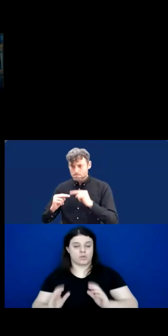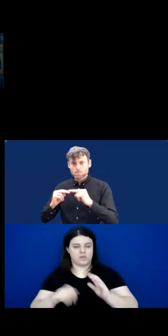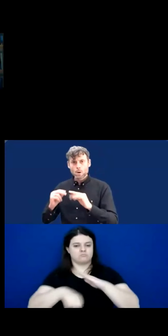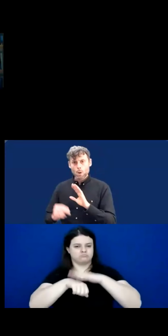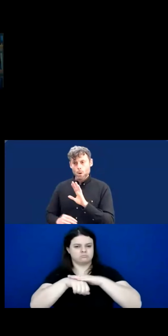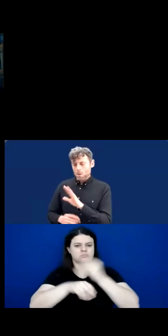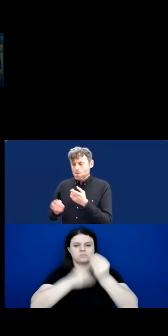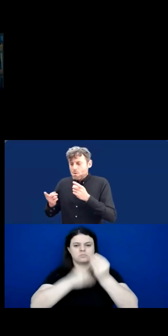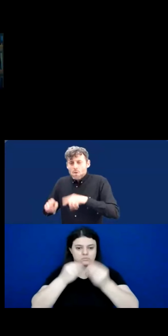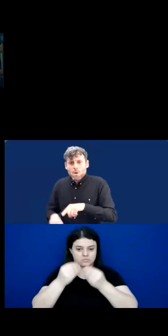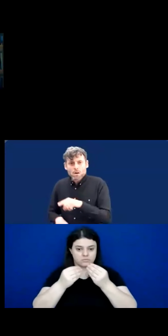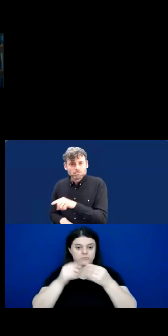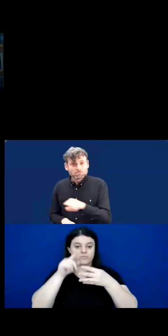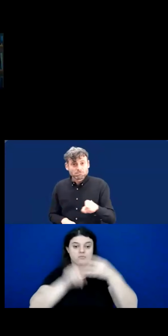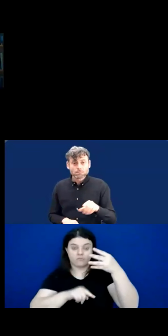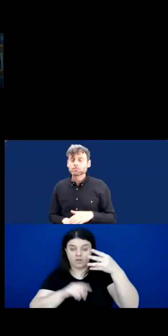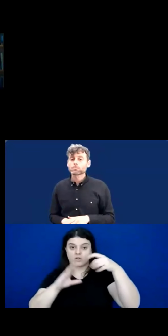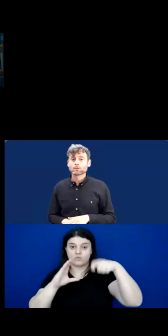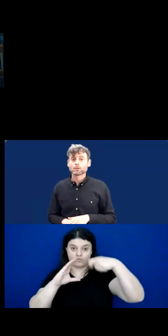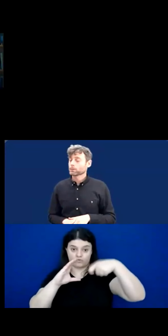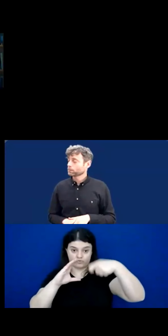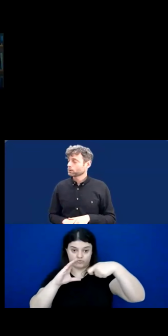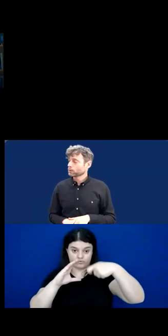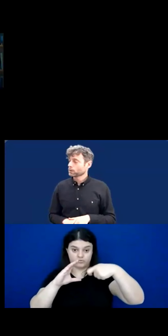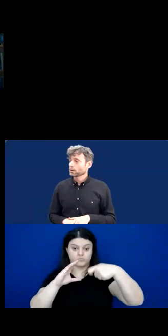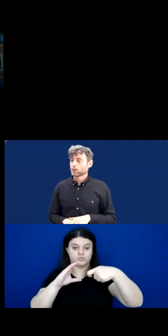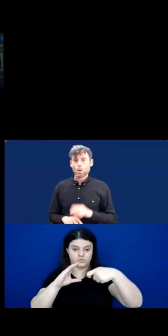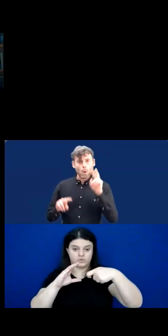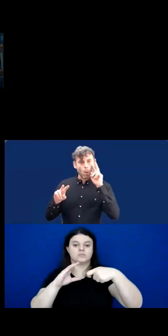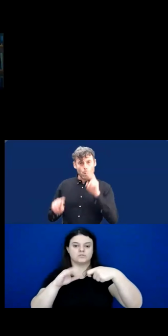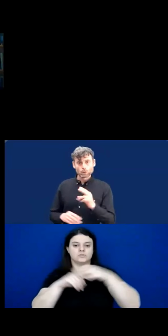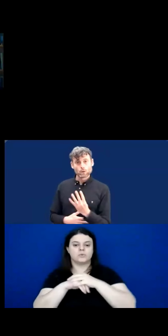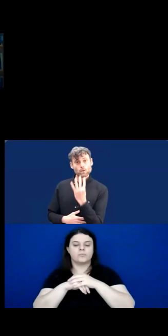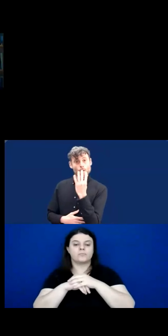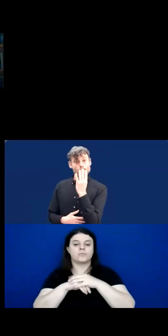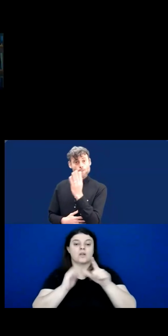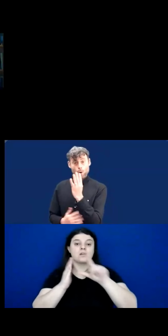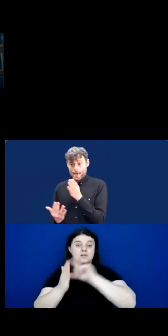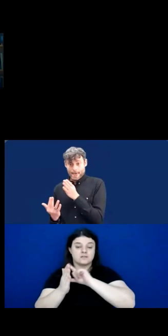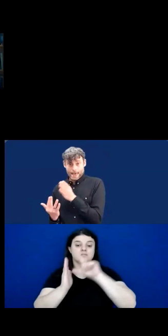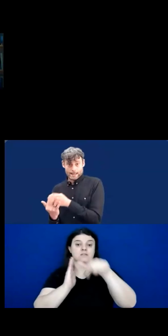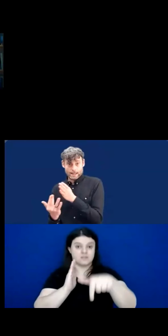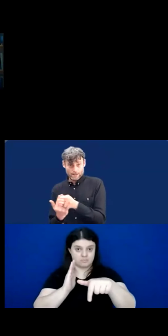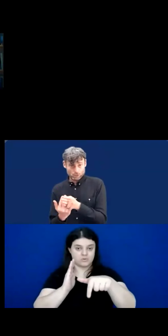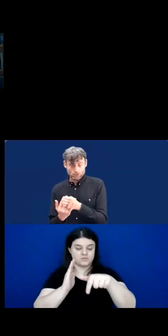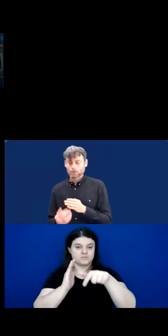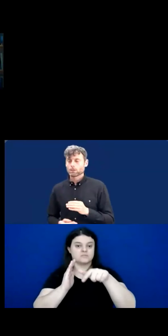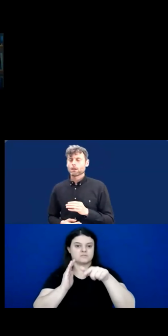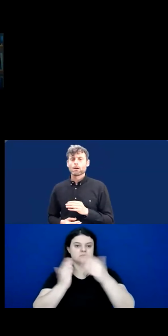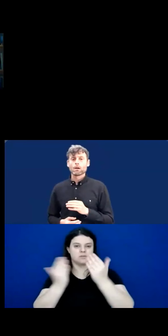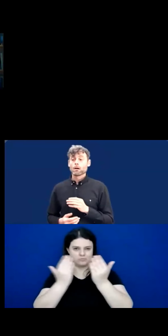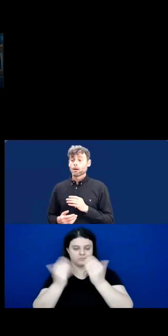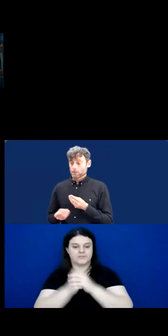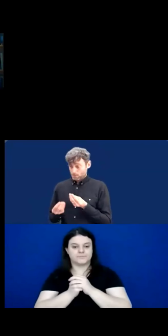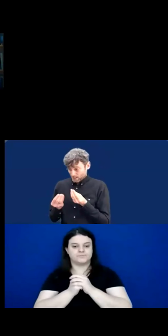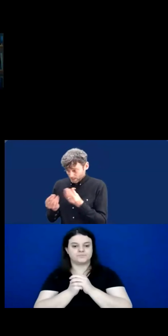taken before intervention and 4 videos after intervention.